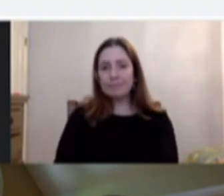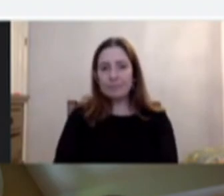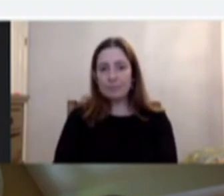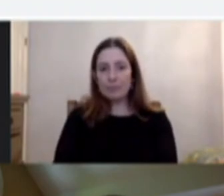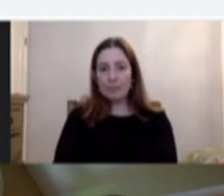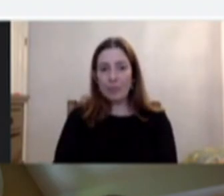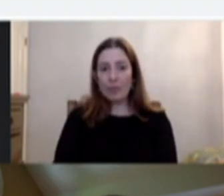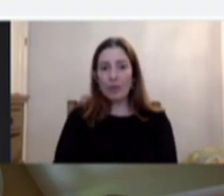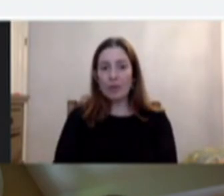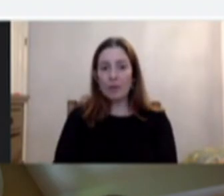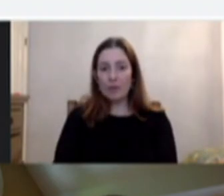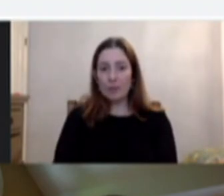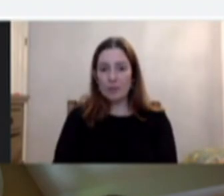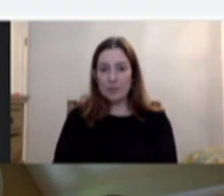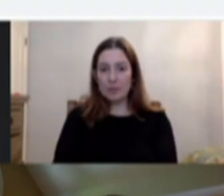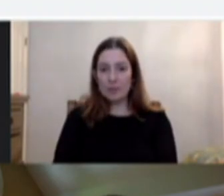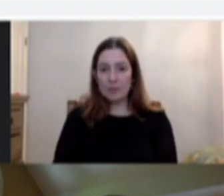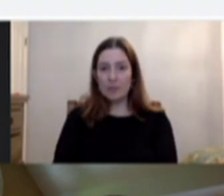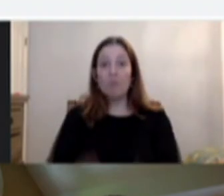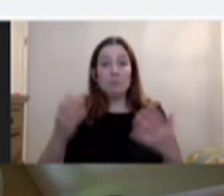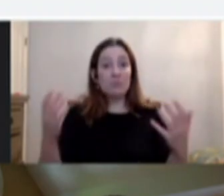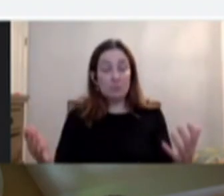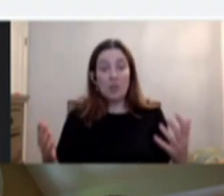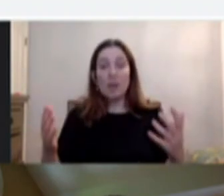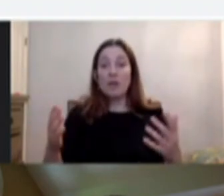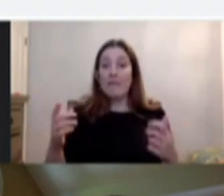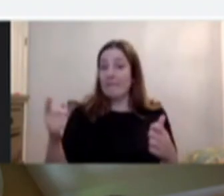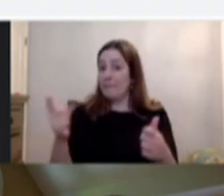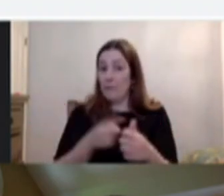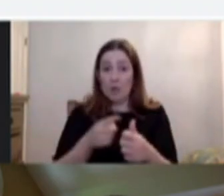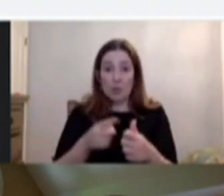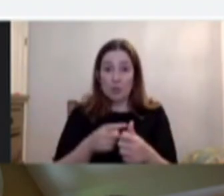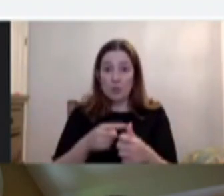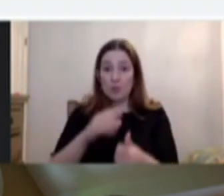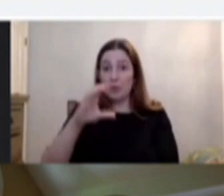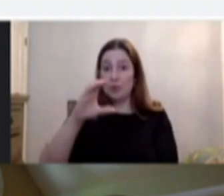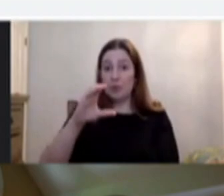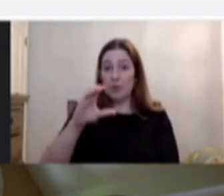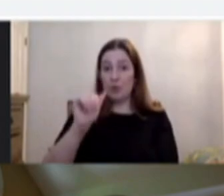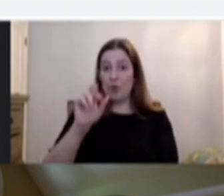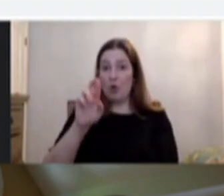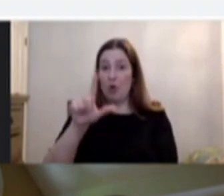yourself. We have Carl Richardson.